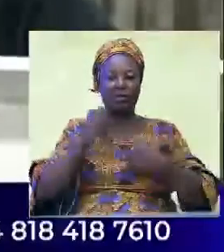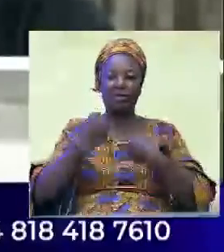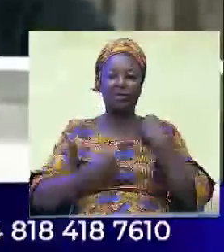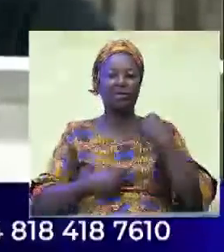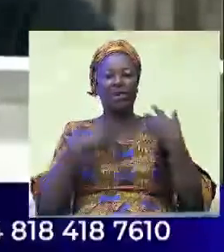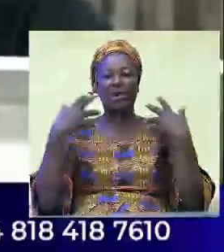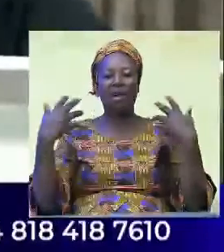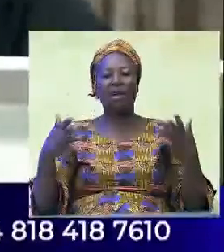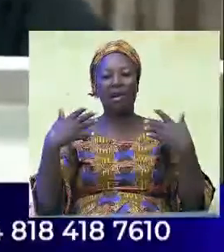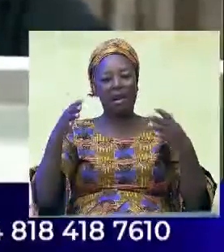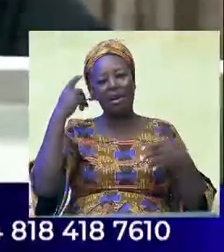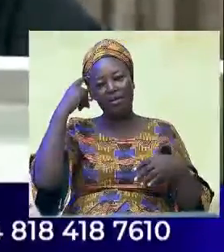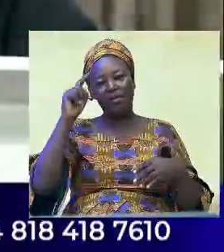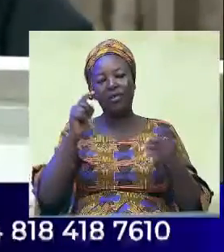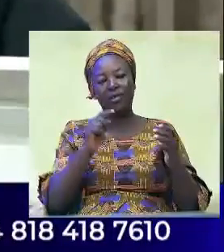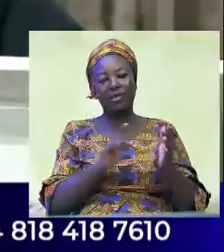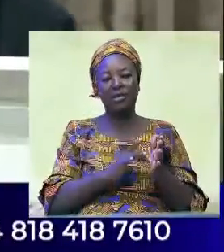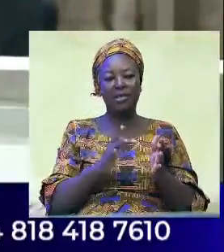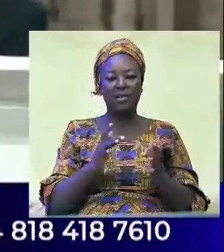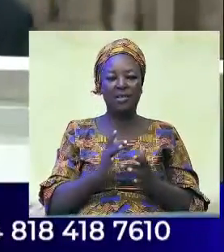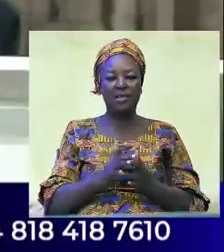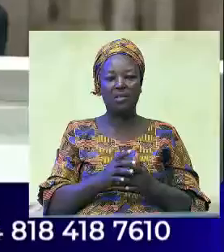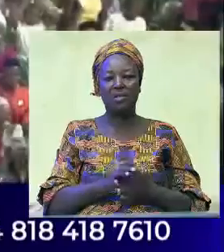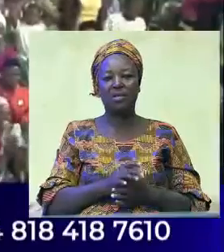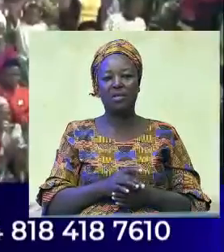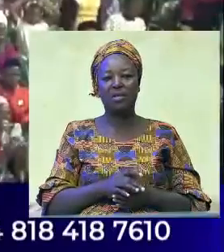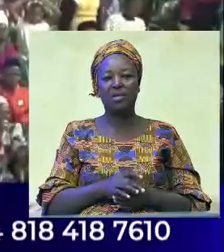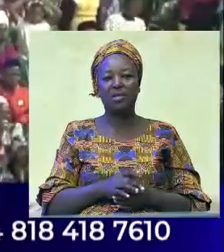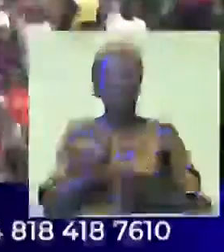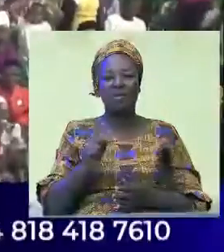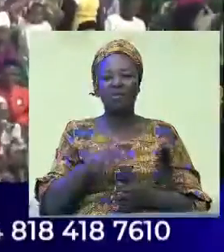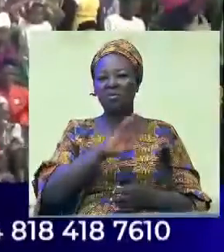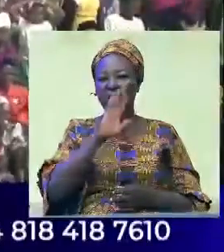Jam your hand together for Jesus.